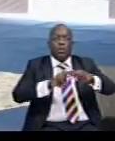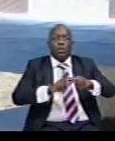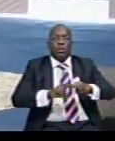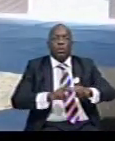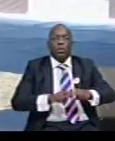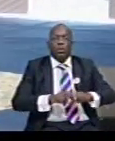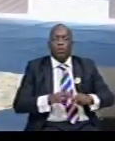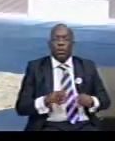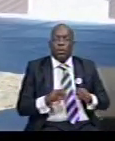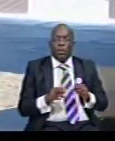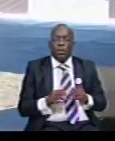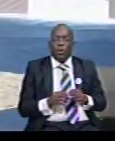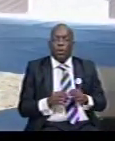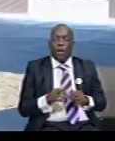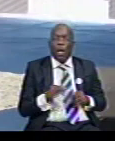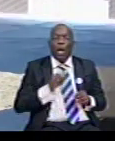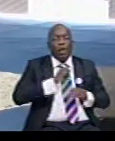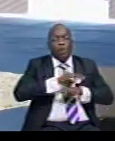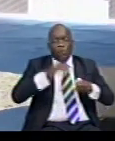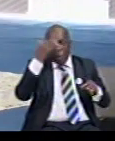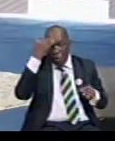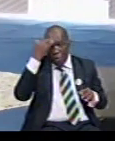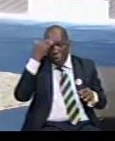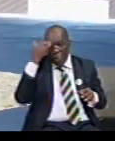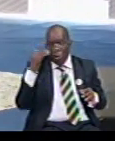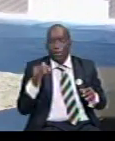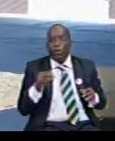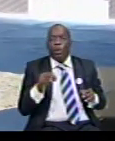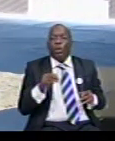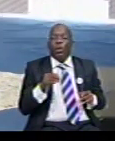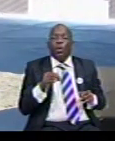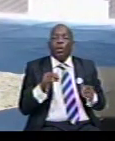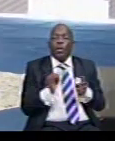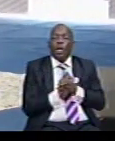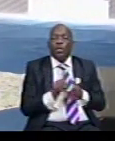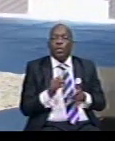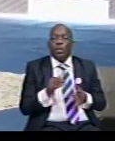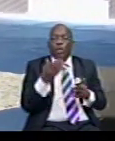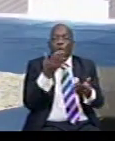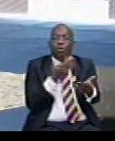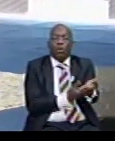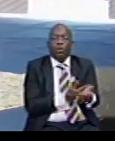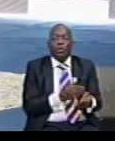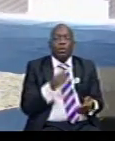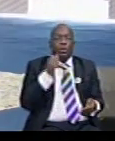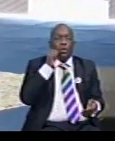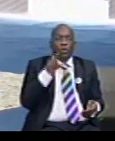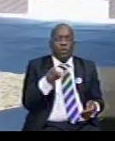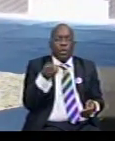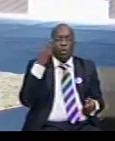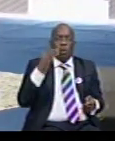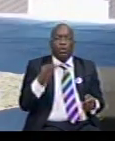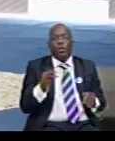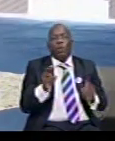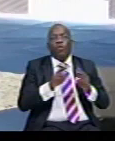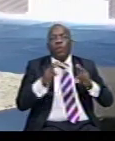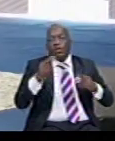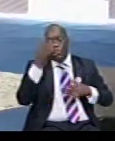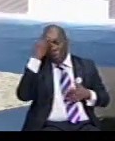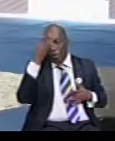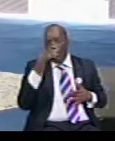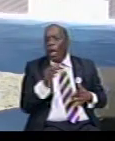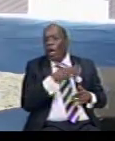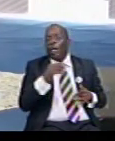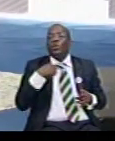That morning, I didn't know. That morning, she was so sick. And she told the husband, "I don't think I'll go to church today.